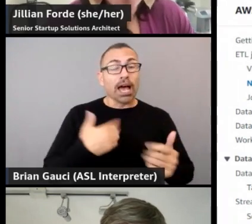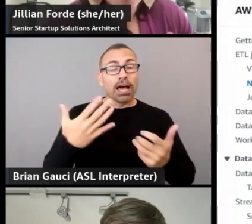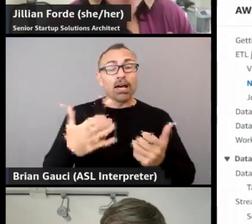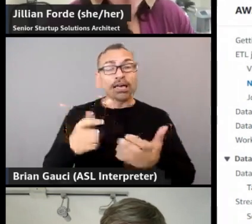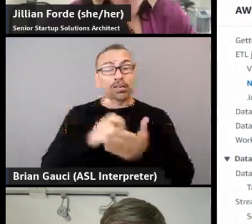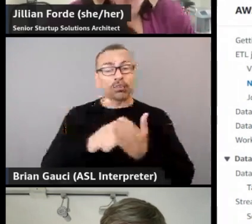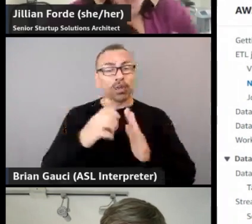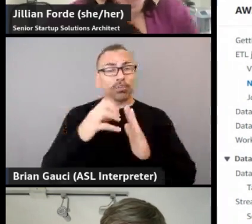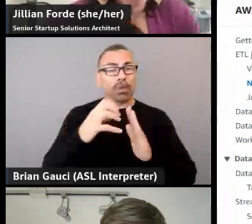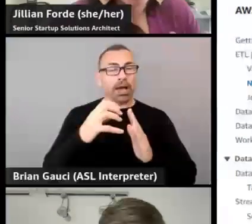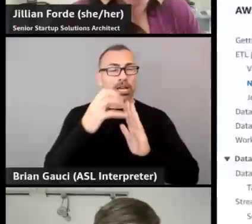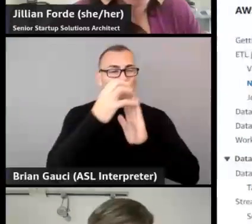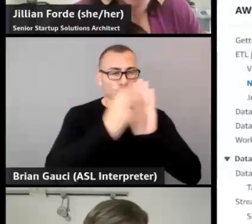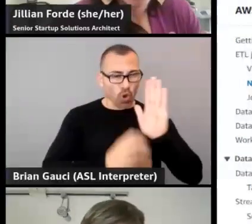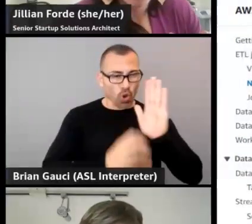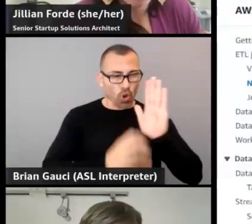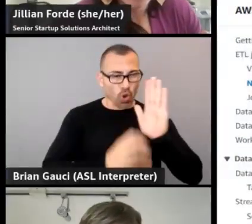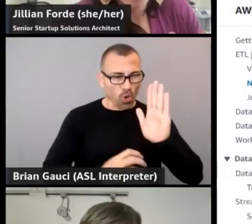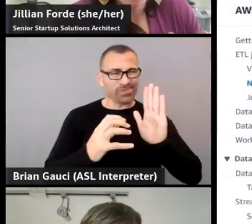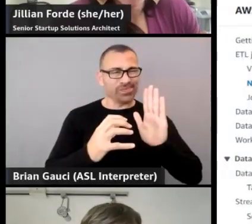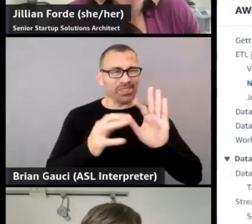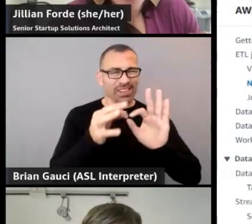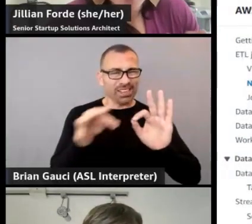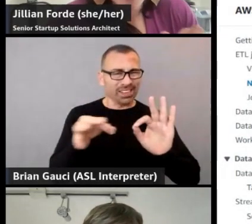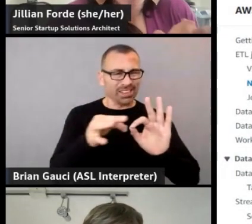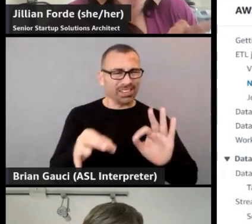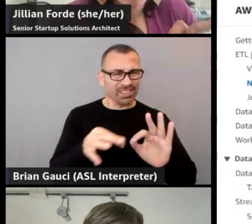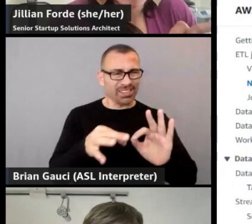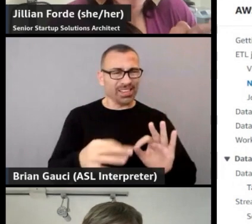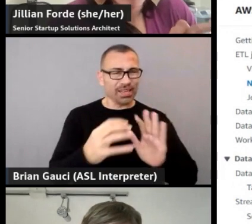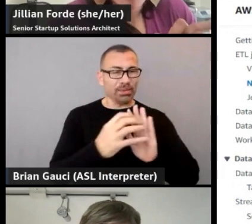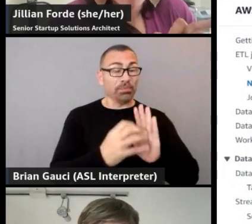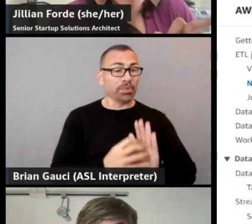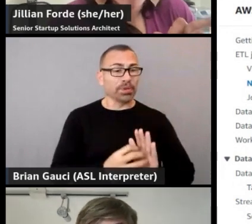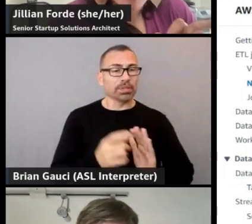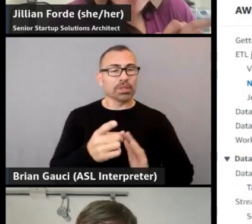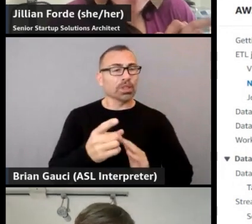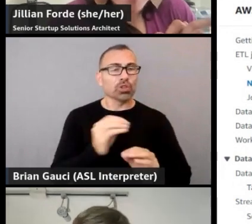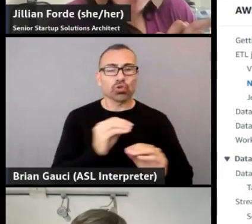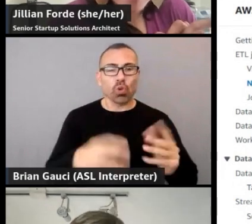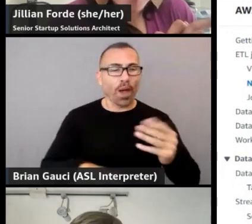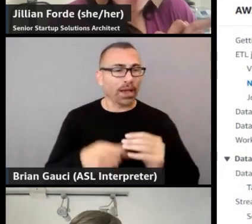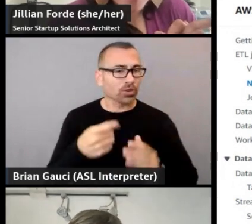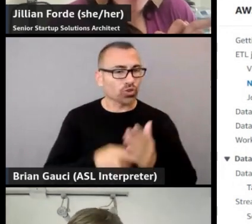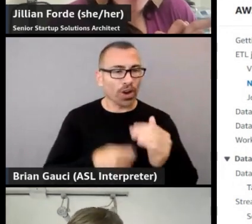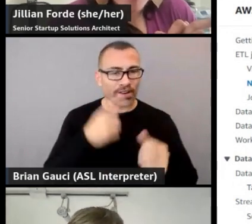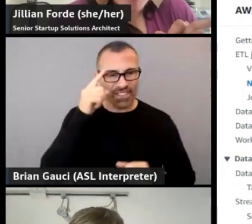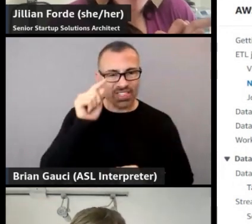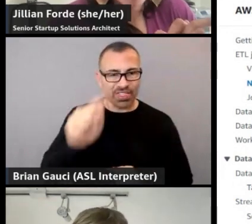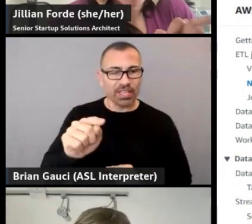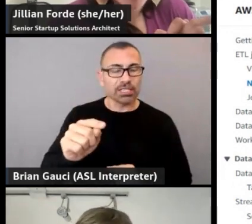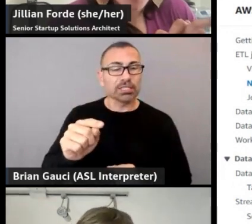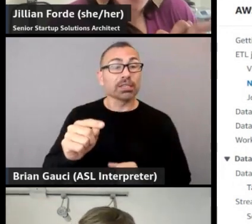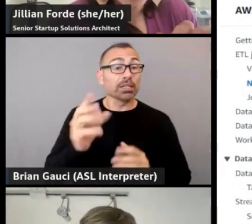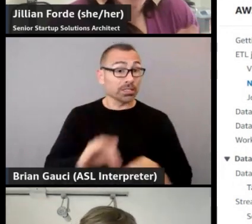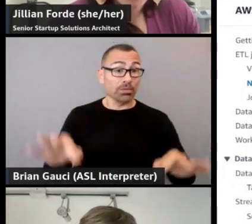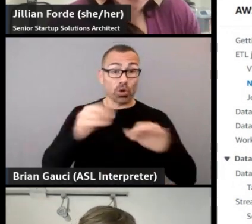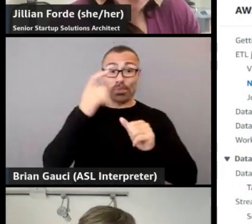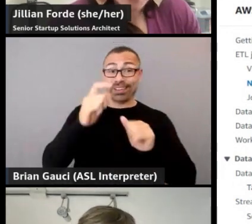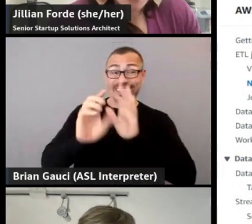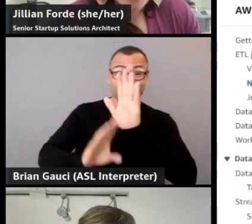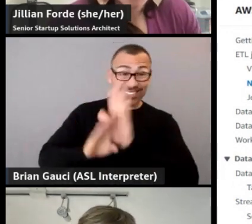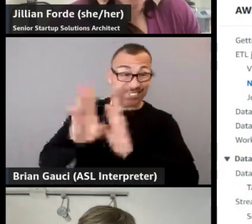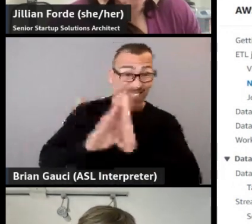are not, there is no extra charge for this thing. And this is very important because developing a job could take, a